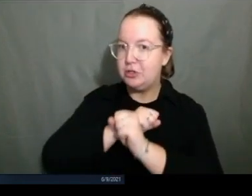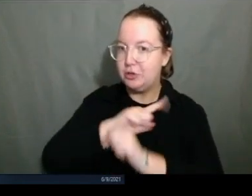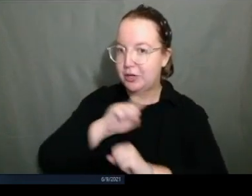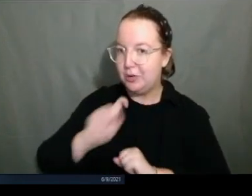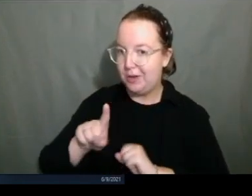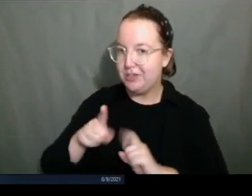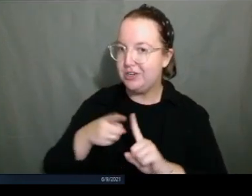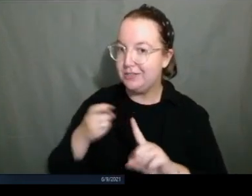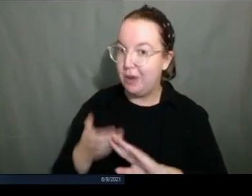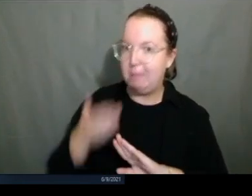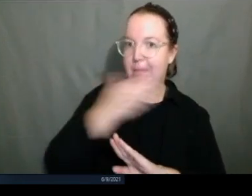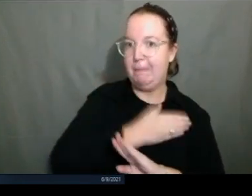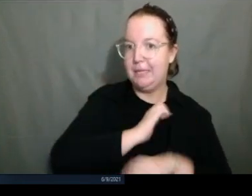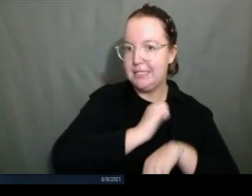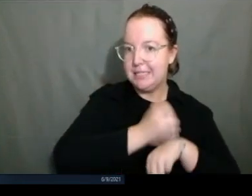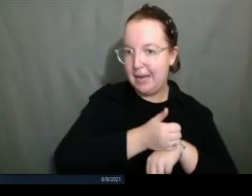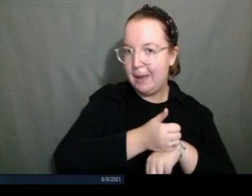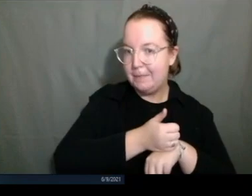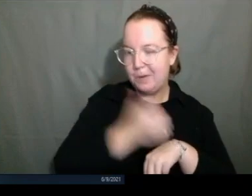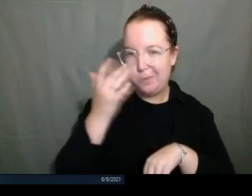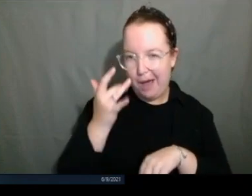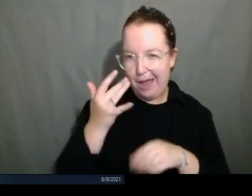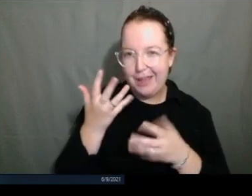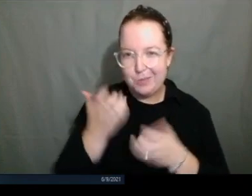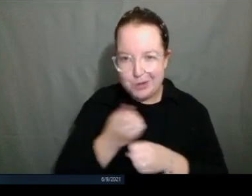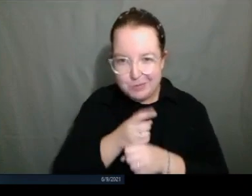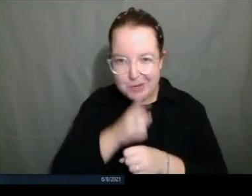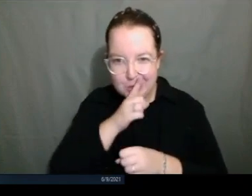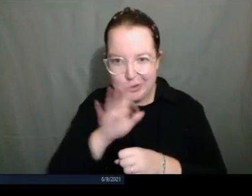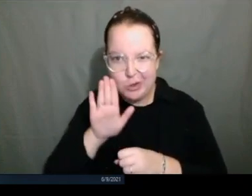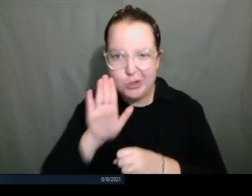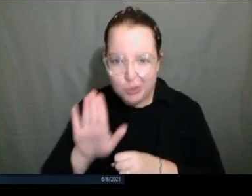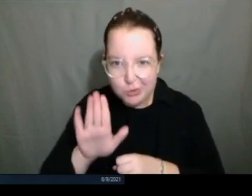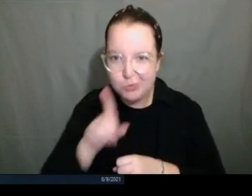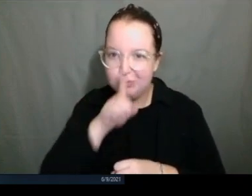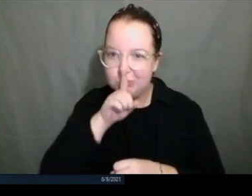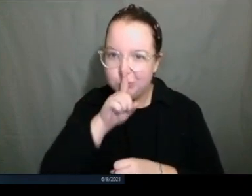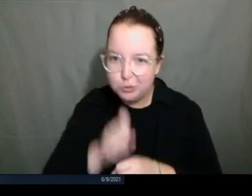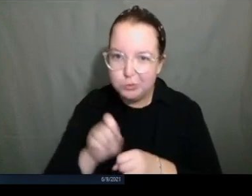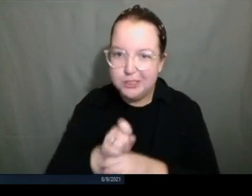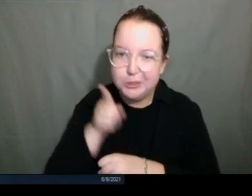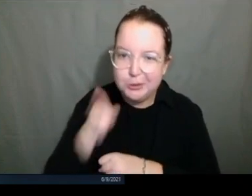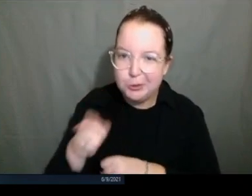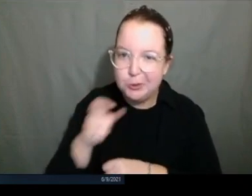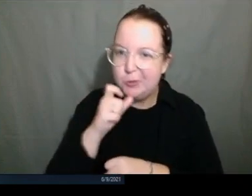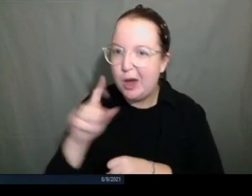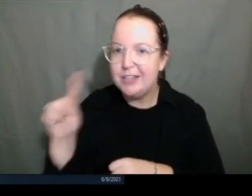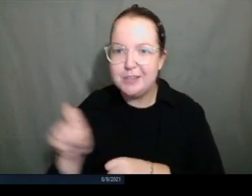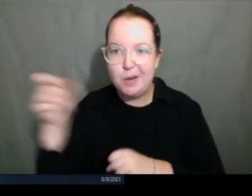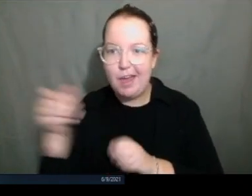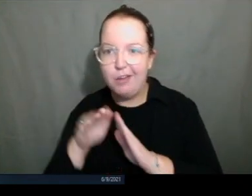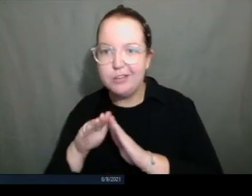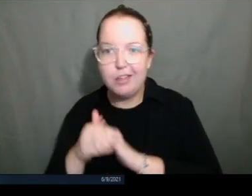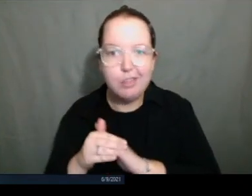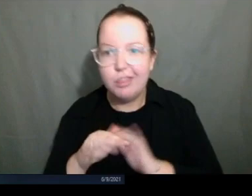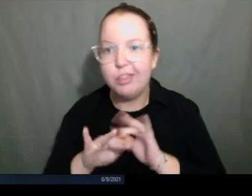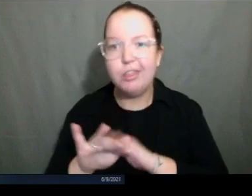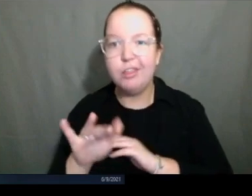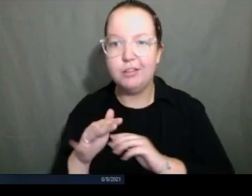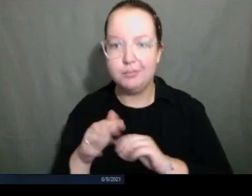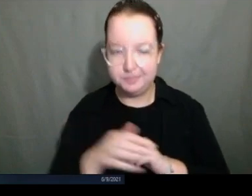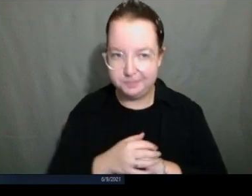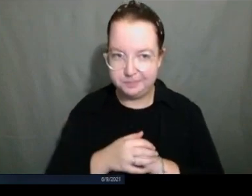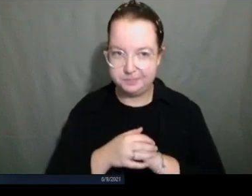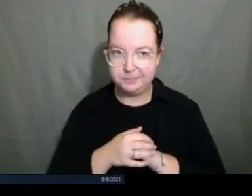questions when you access this page, just because it's sensitive information. But once you've answered those, it will bring you in to where